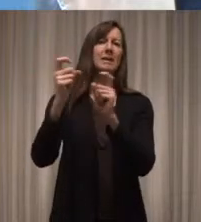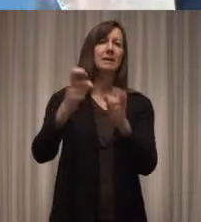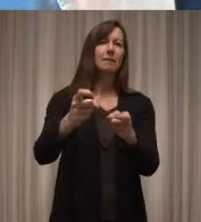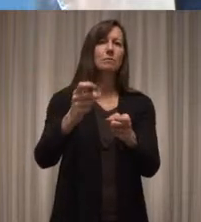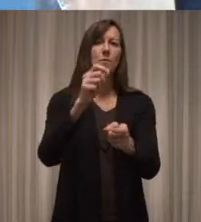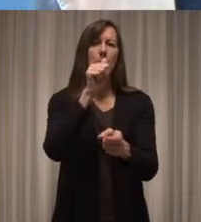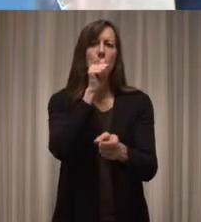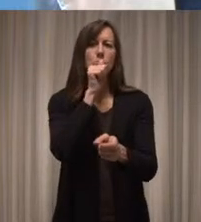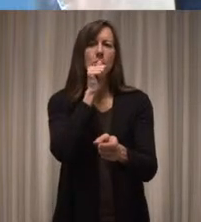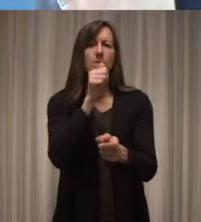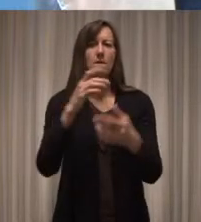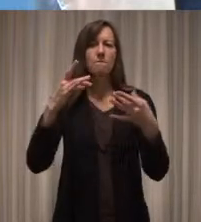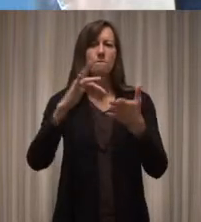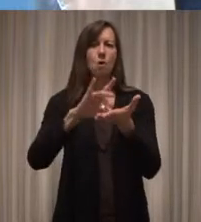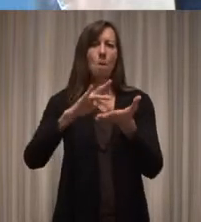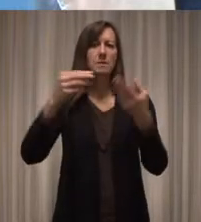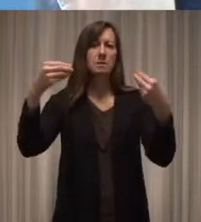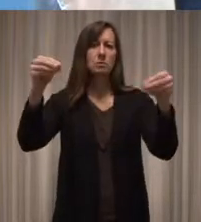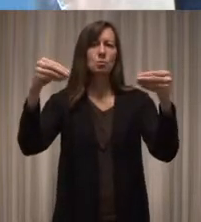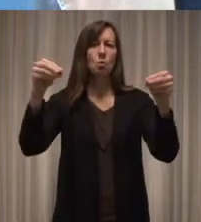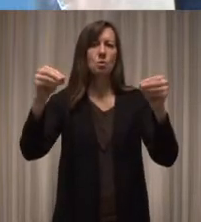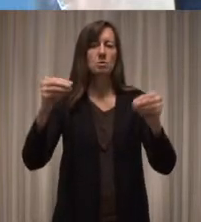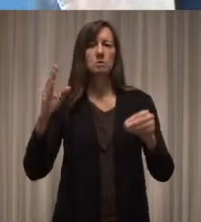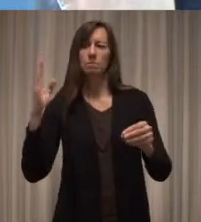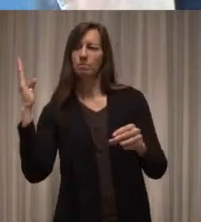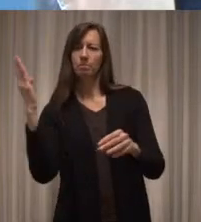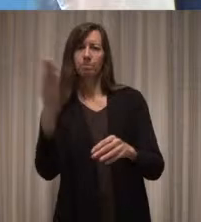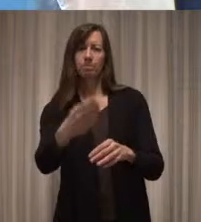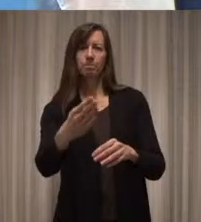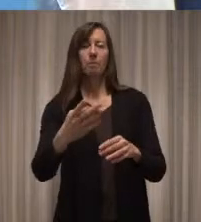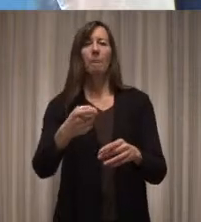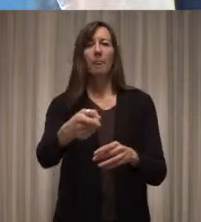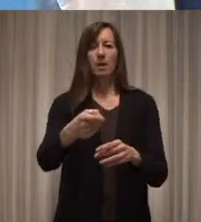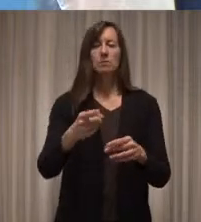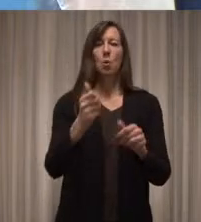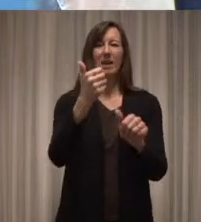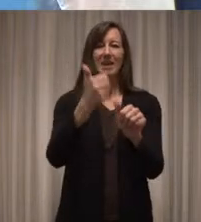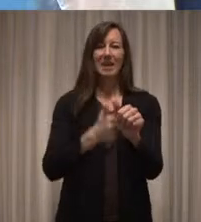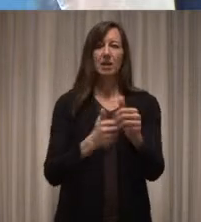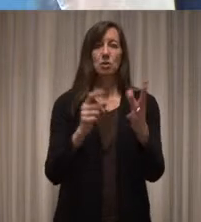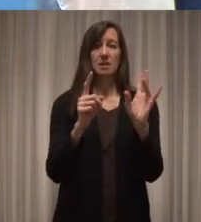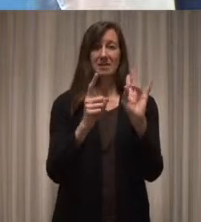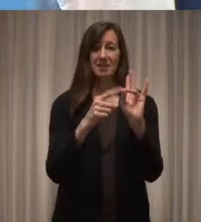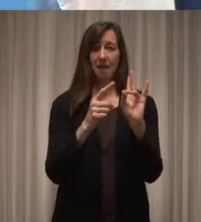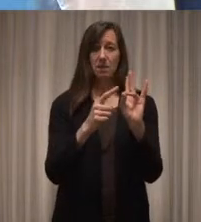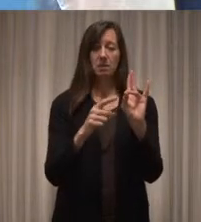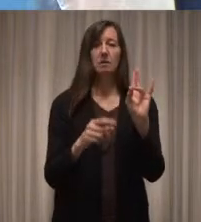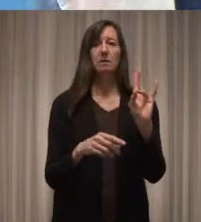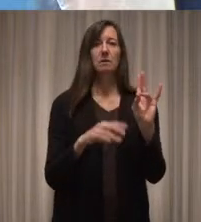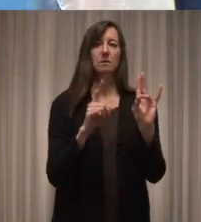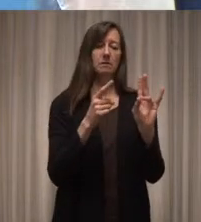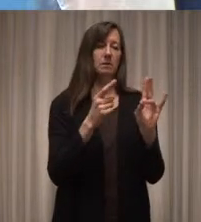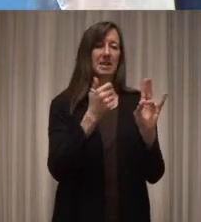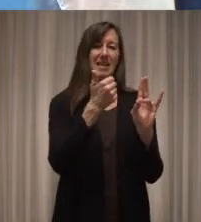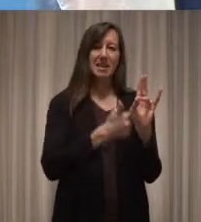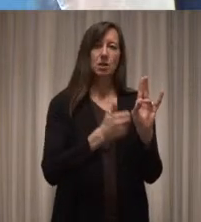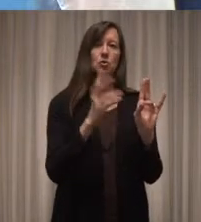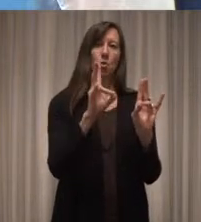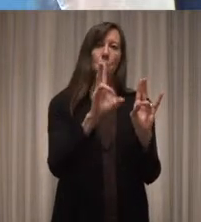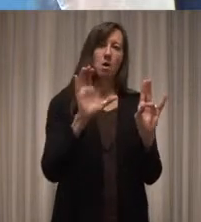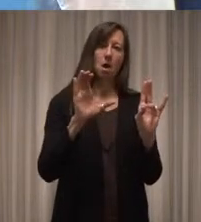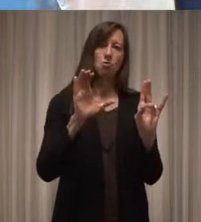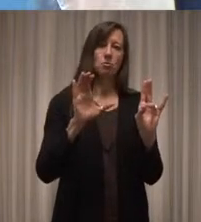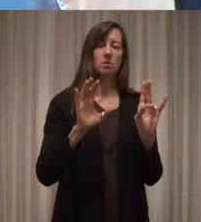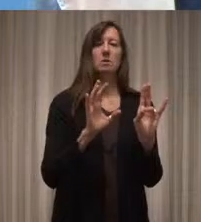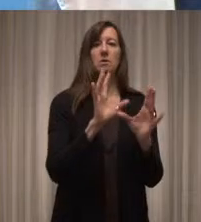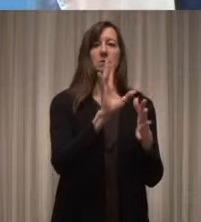So each of these 7 pharmacies are each getting 100 doses this week, which we know is just not nearly enough. I've